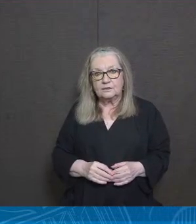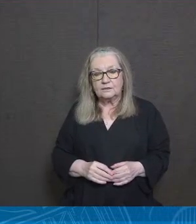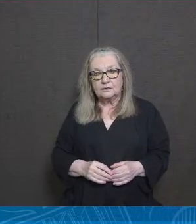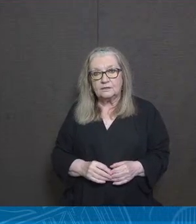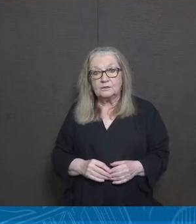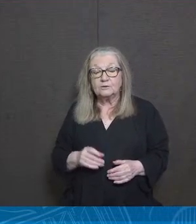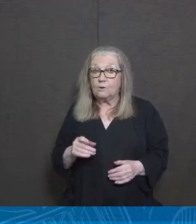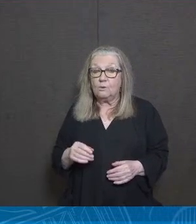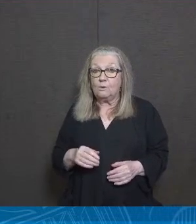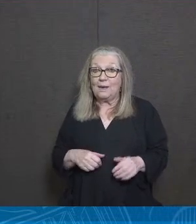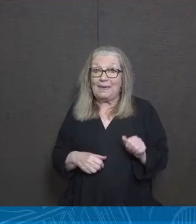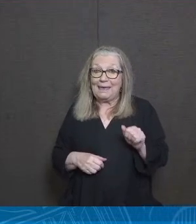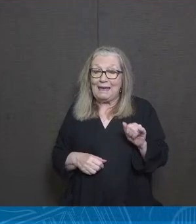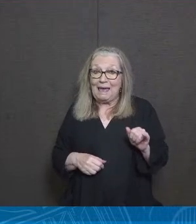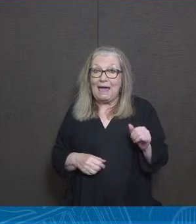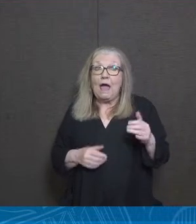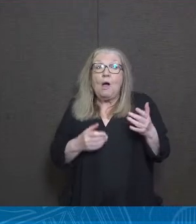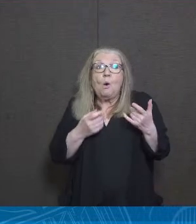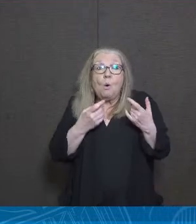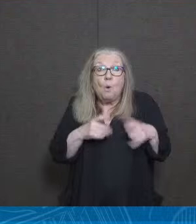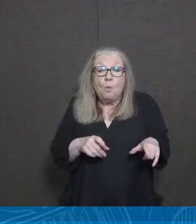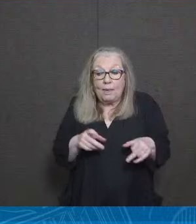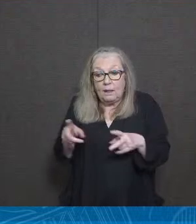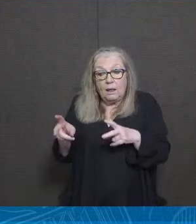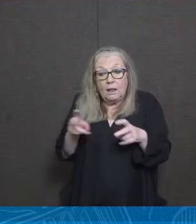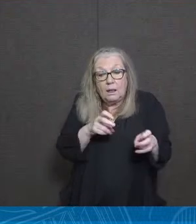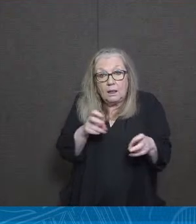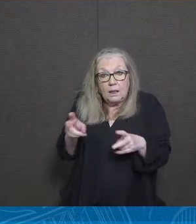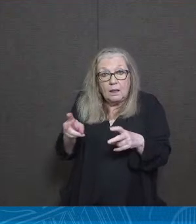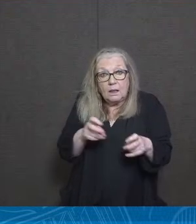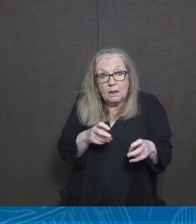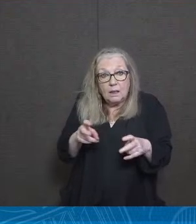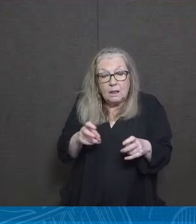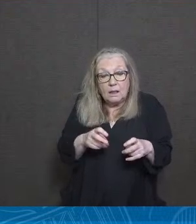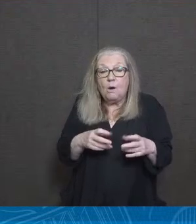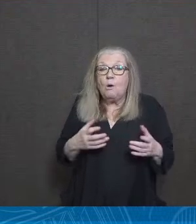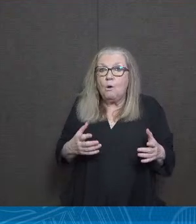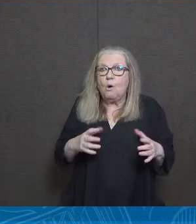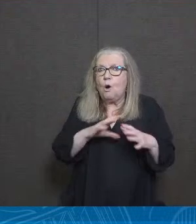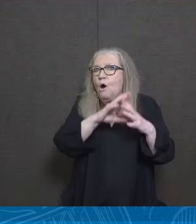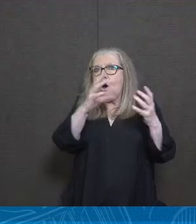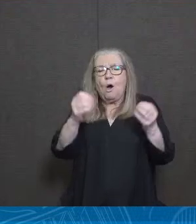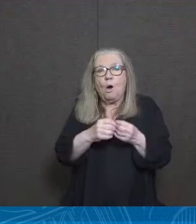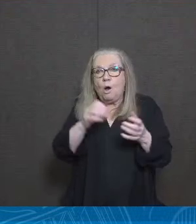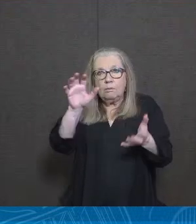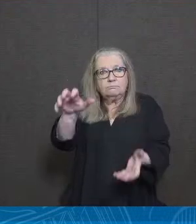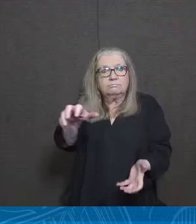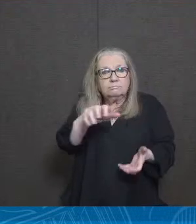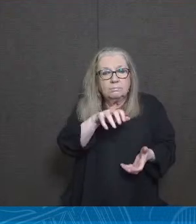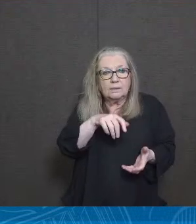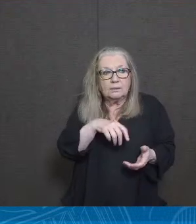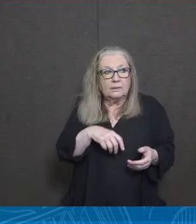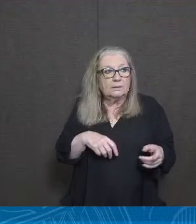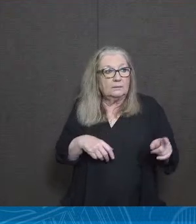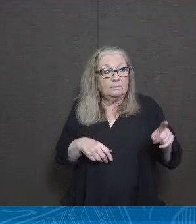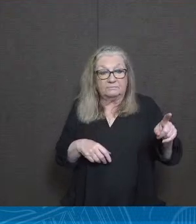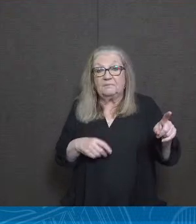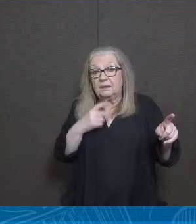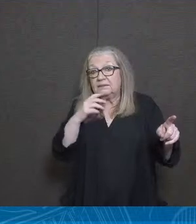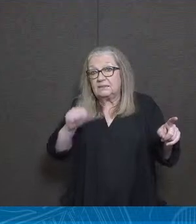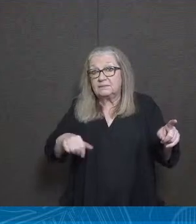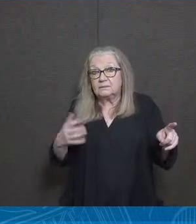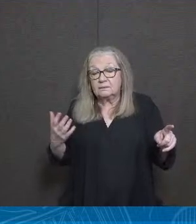Is AI used only for extracting relevant topics, or it's used for everything else? Yeah. Okay, yeah, thank